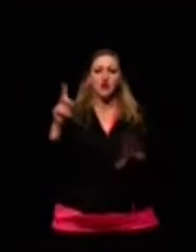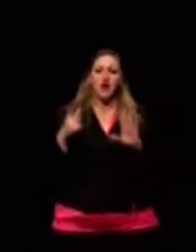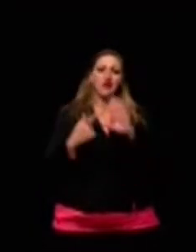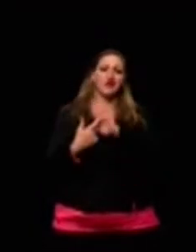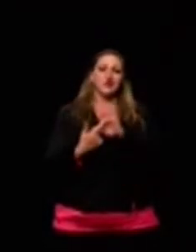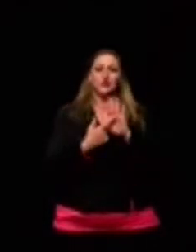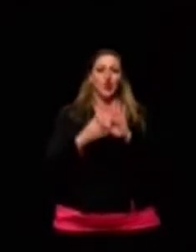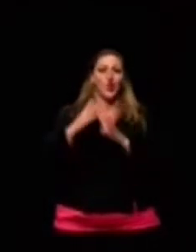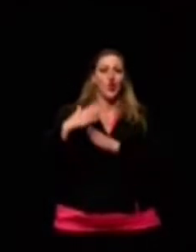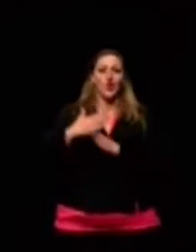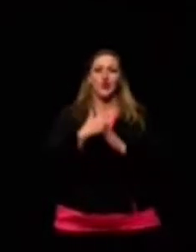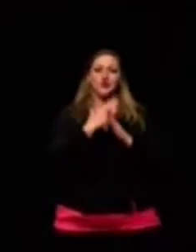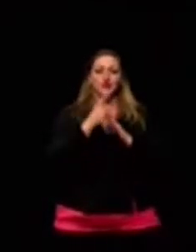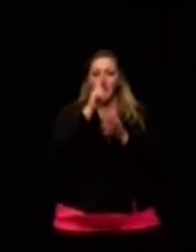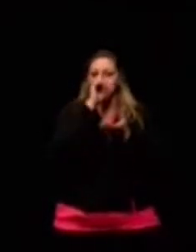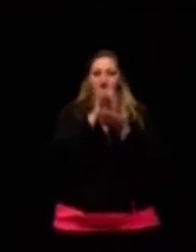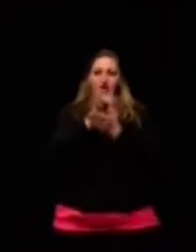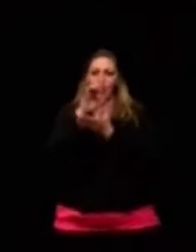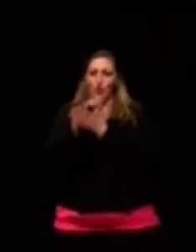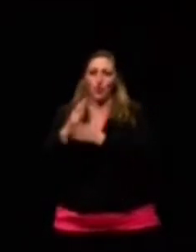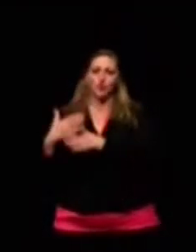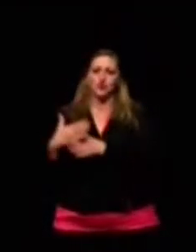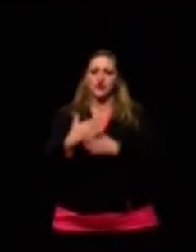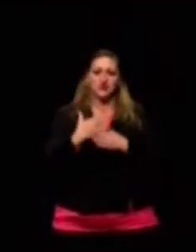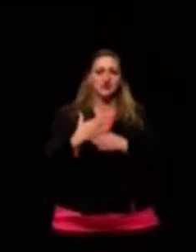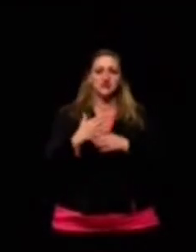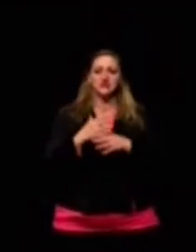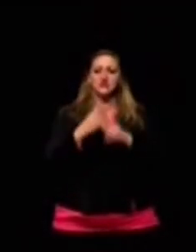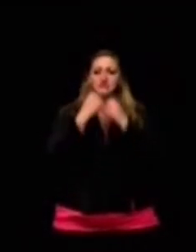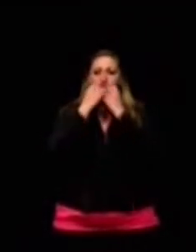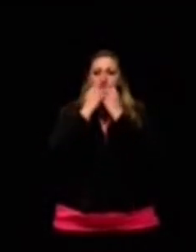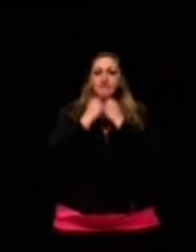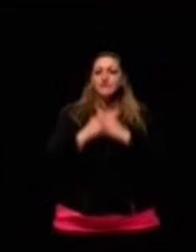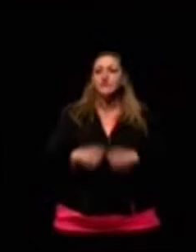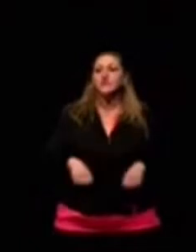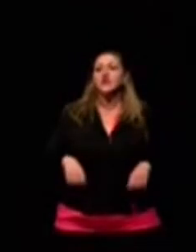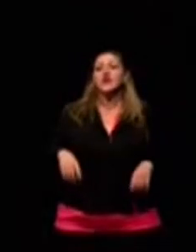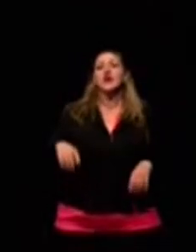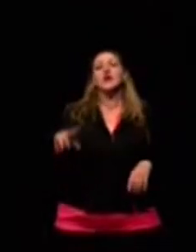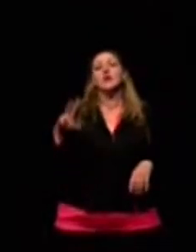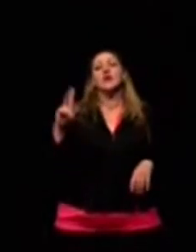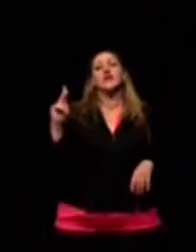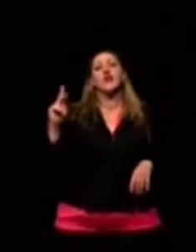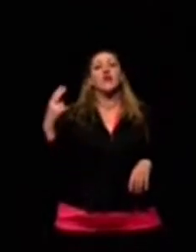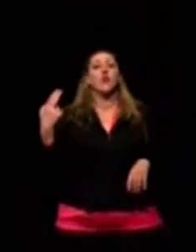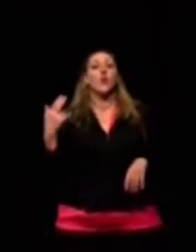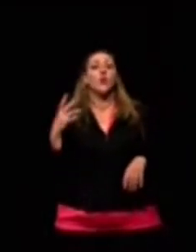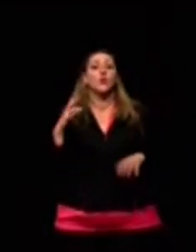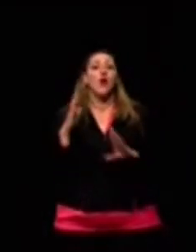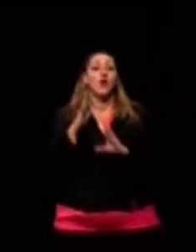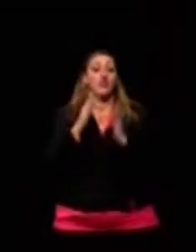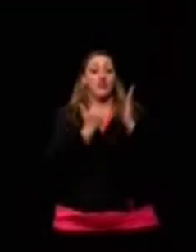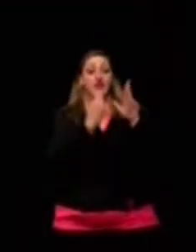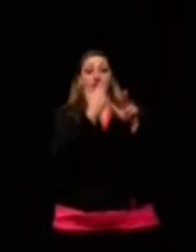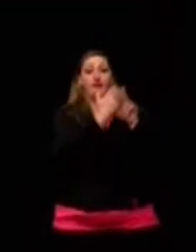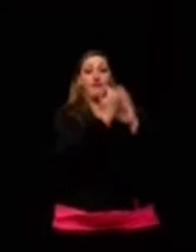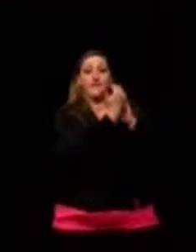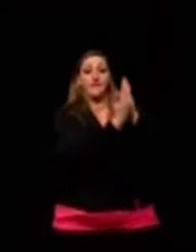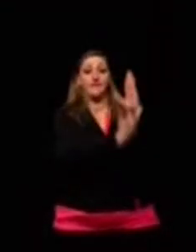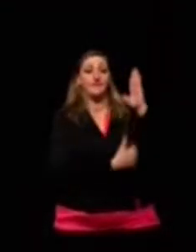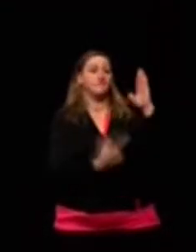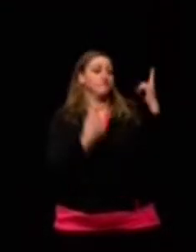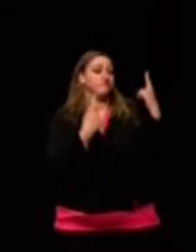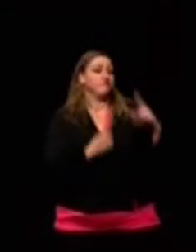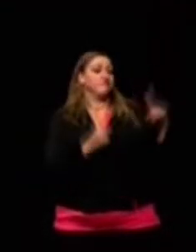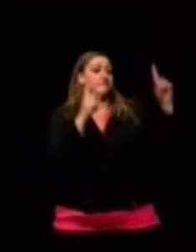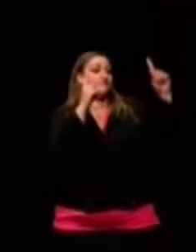shared democratic values forward. And with Kathy at the top of the ticket, with so much accomplishment already